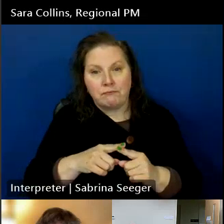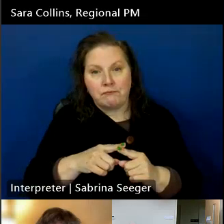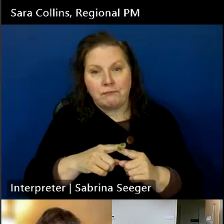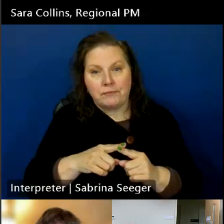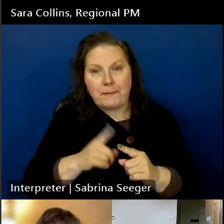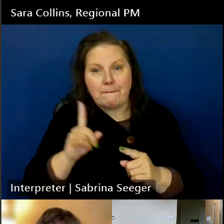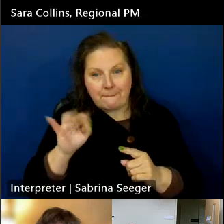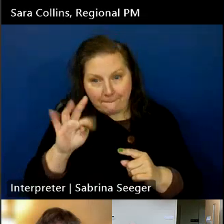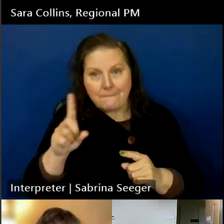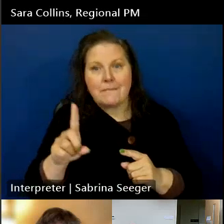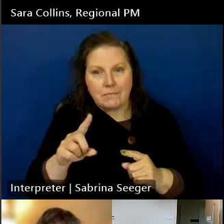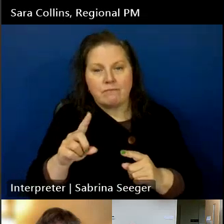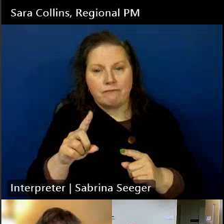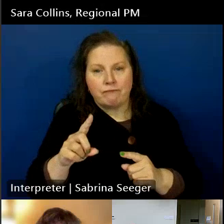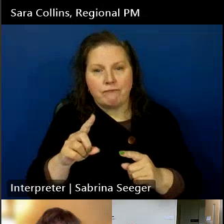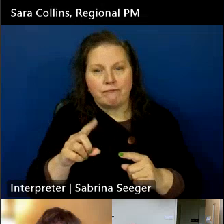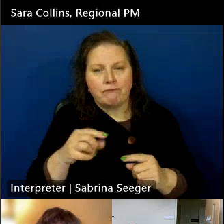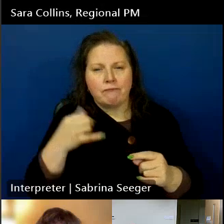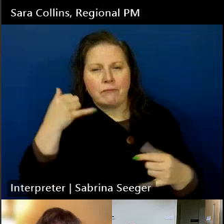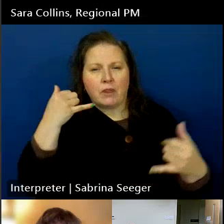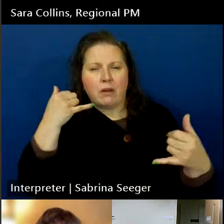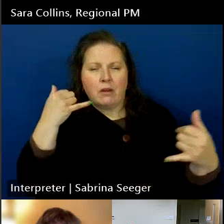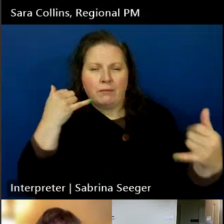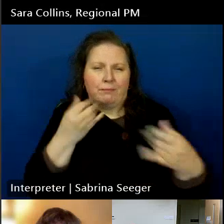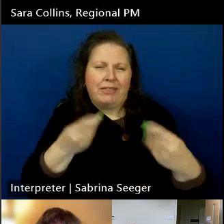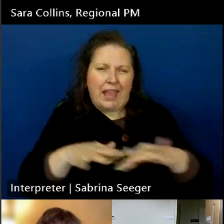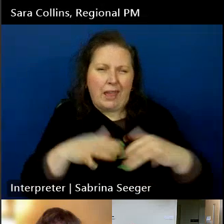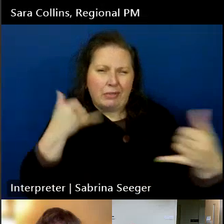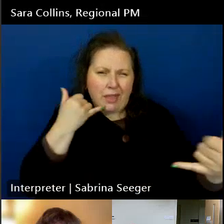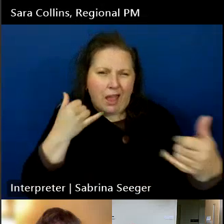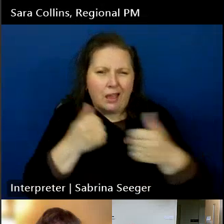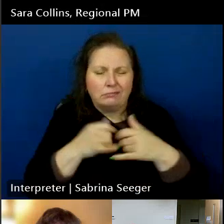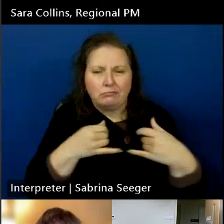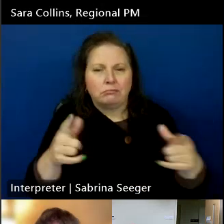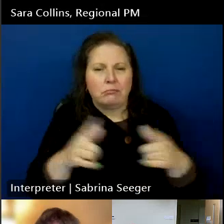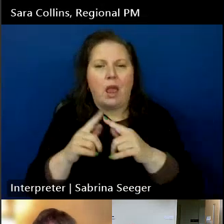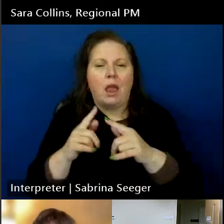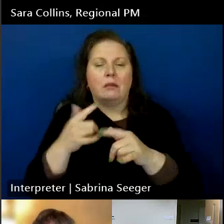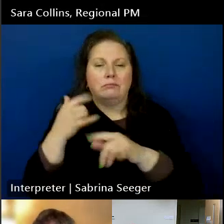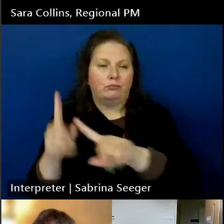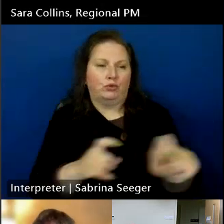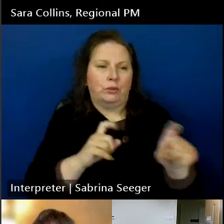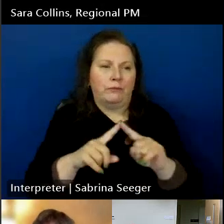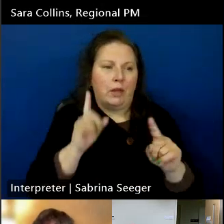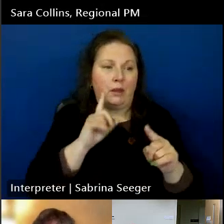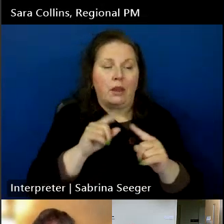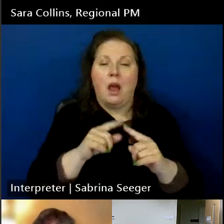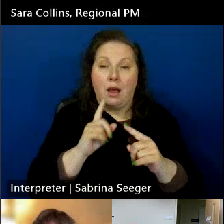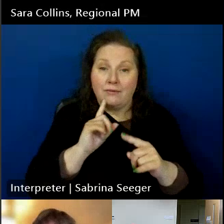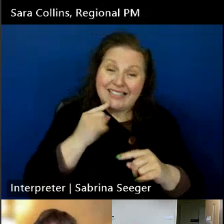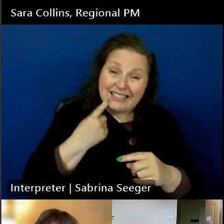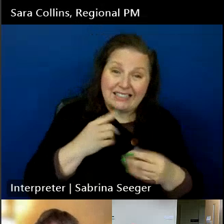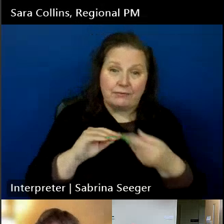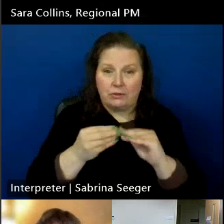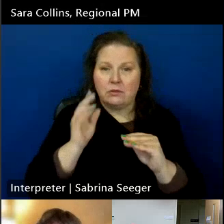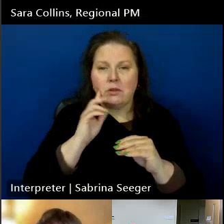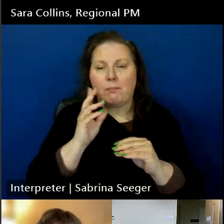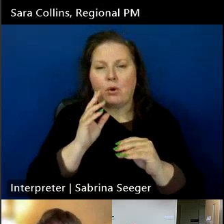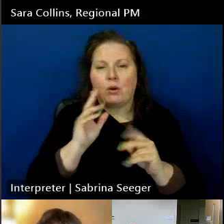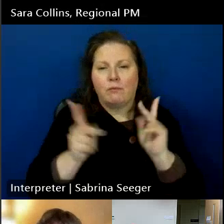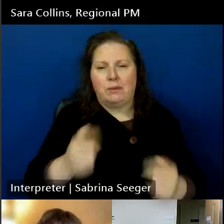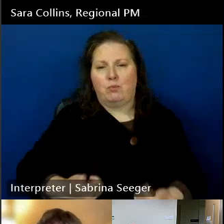a landline and cell phone survey of a statistically significant sampling of Vermont residents. We